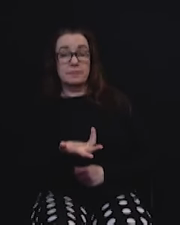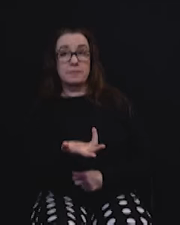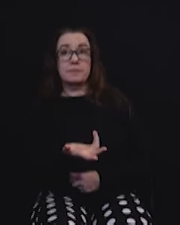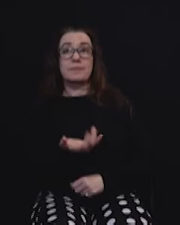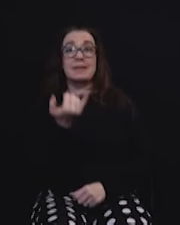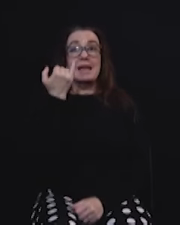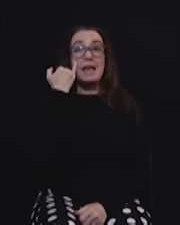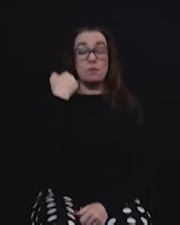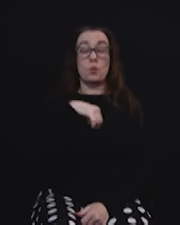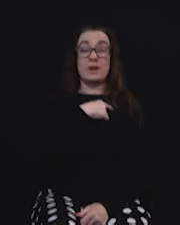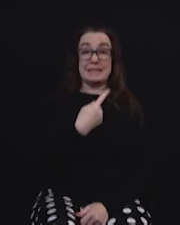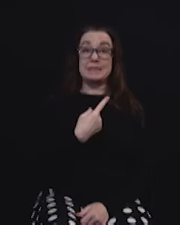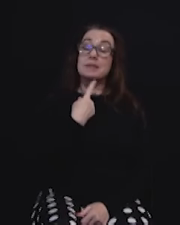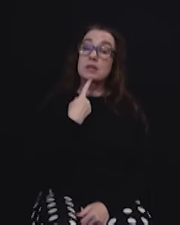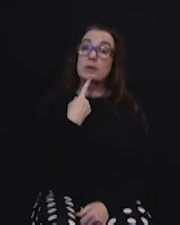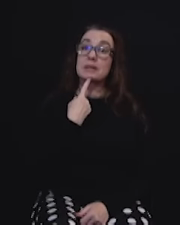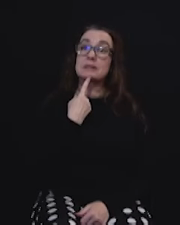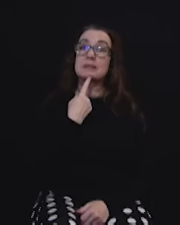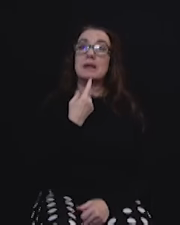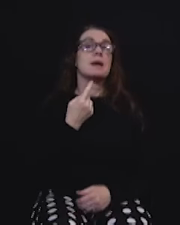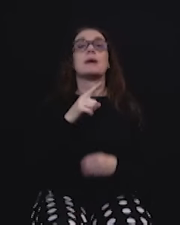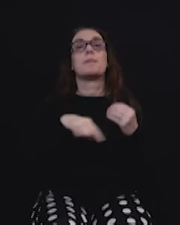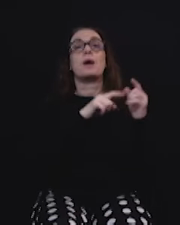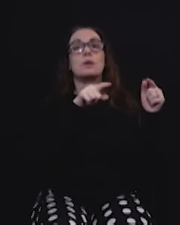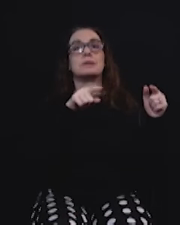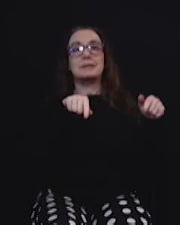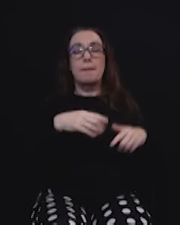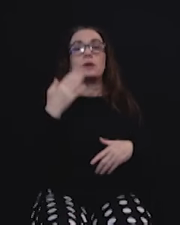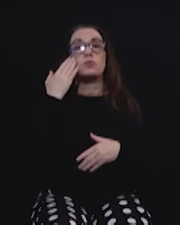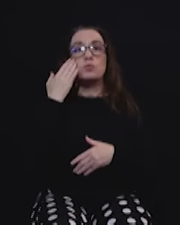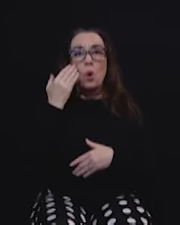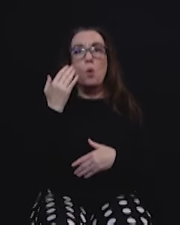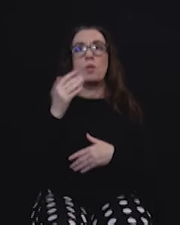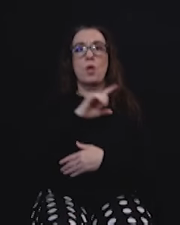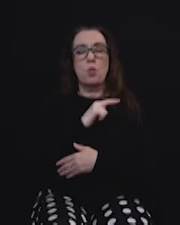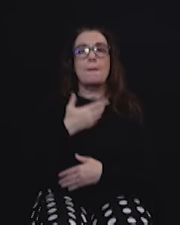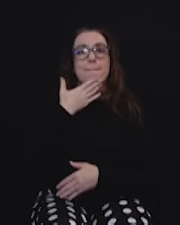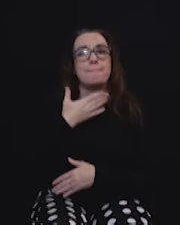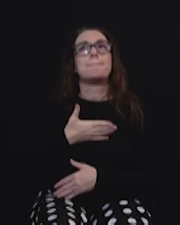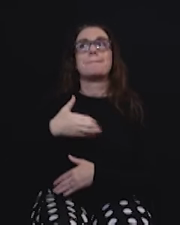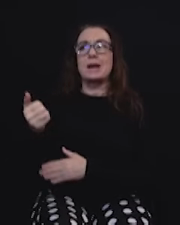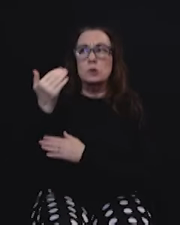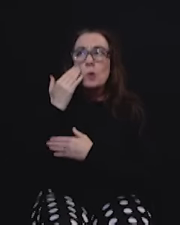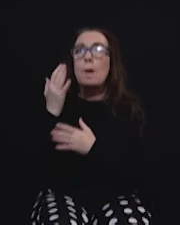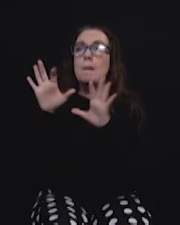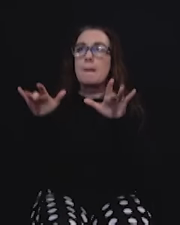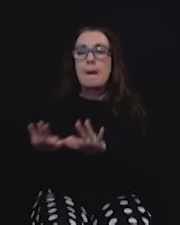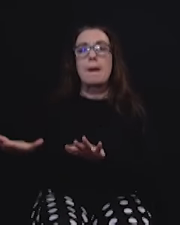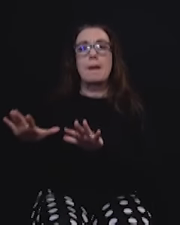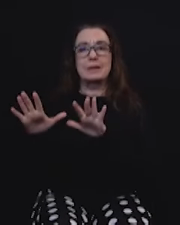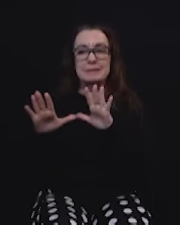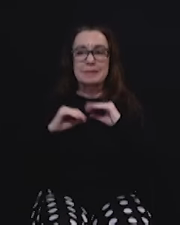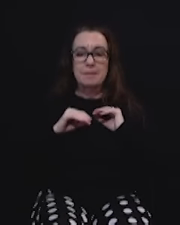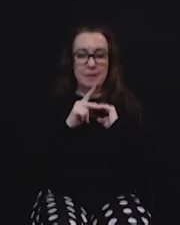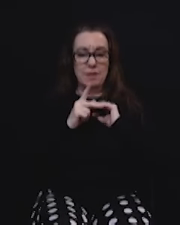if we are serious about coming to know the Lord better and learning to walk in the way of the